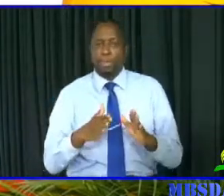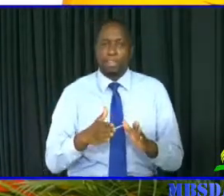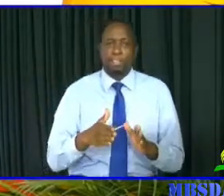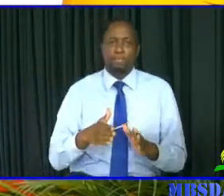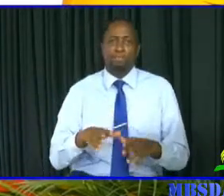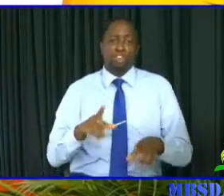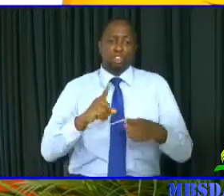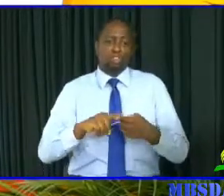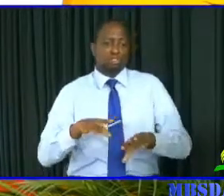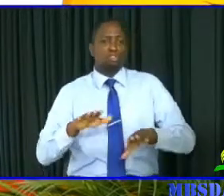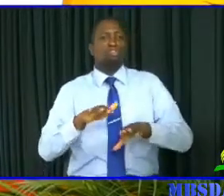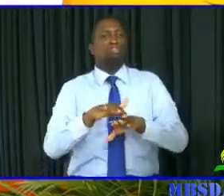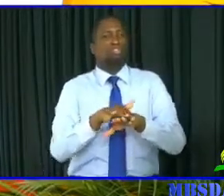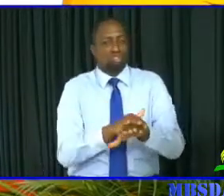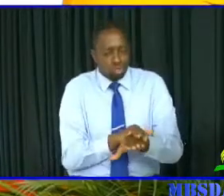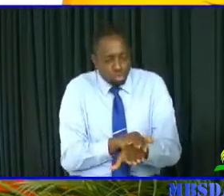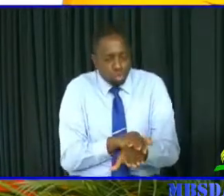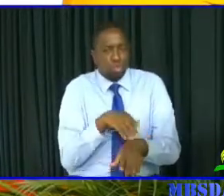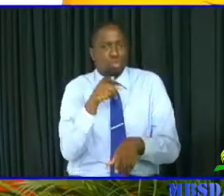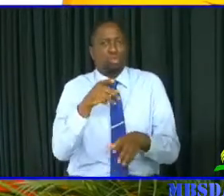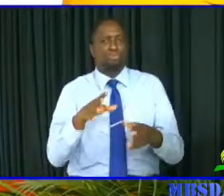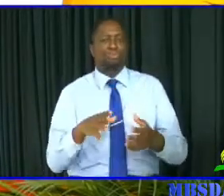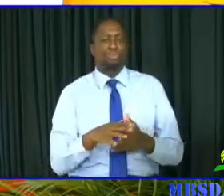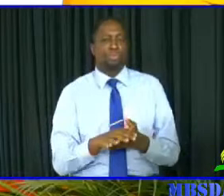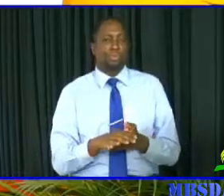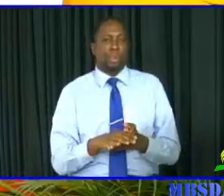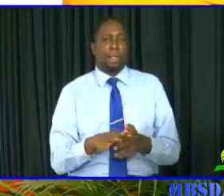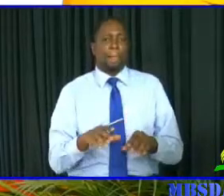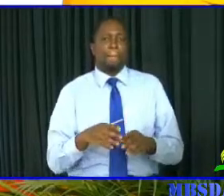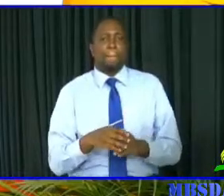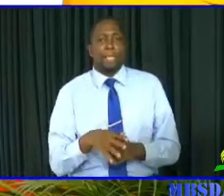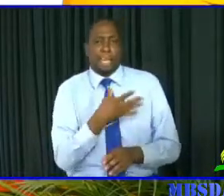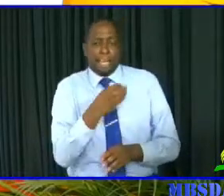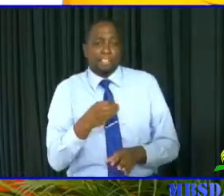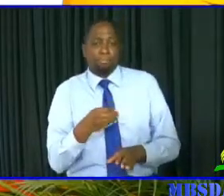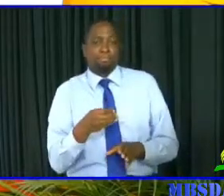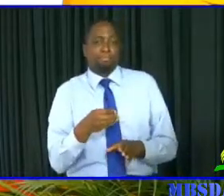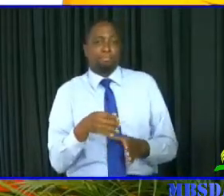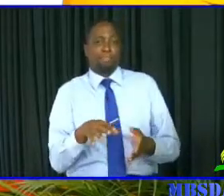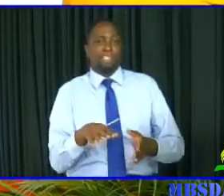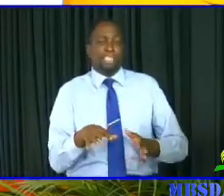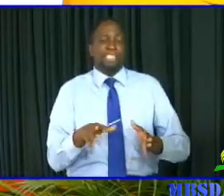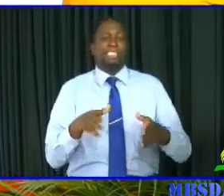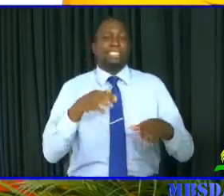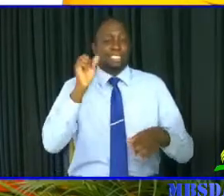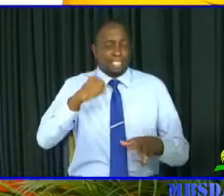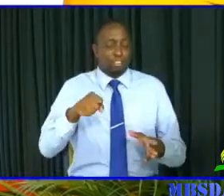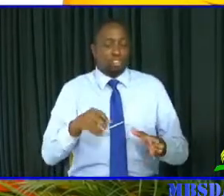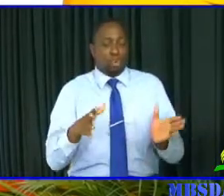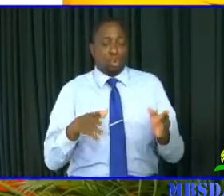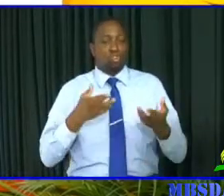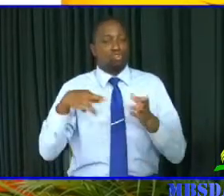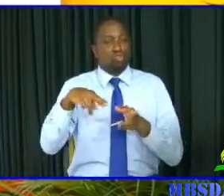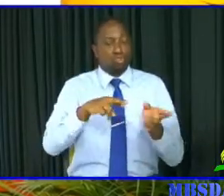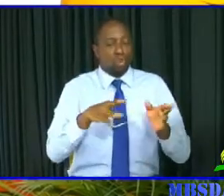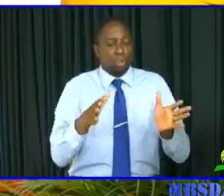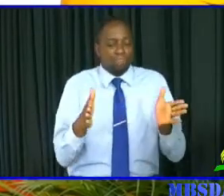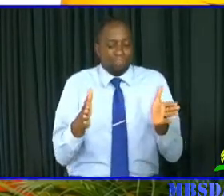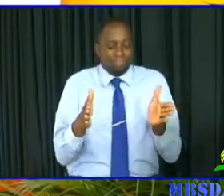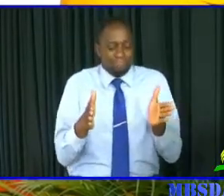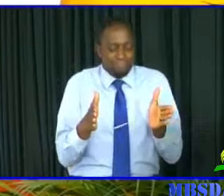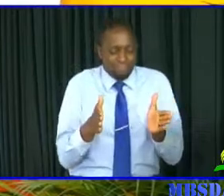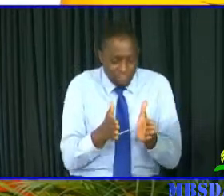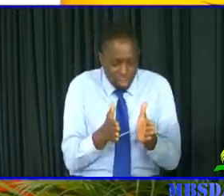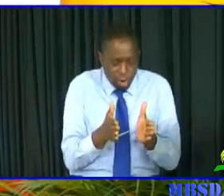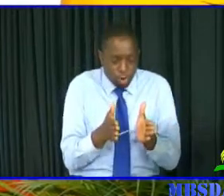you eventually stop. The obstacles may make the road narrow to the extent that you can only carry that which